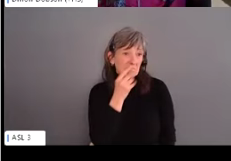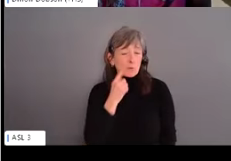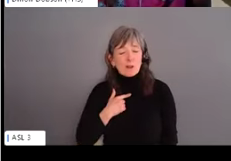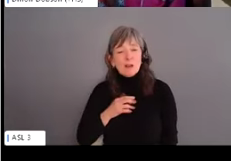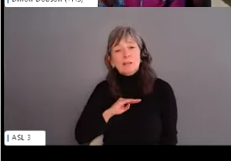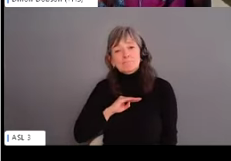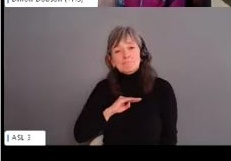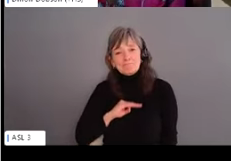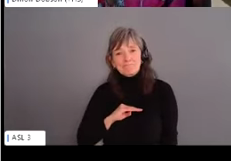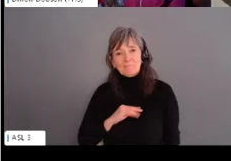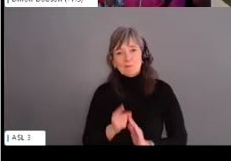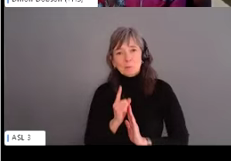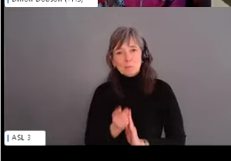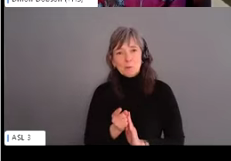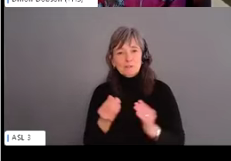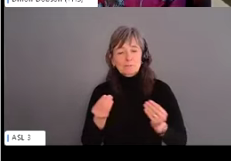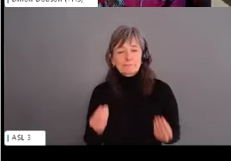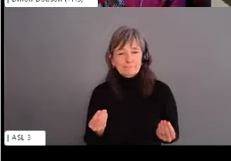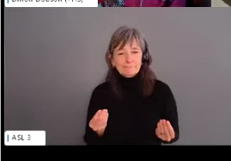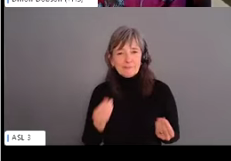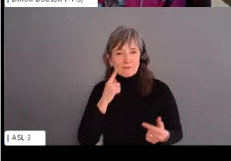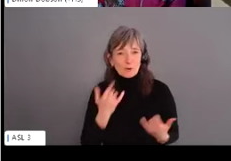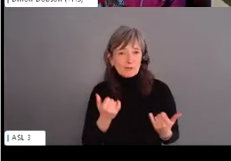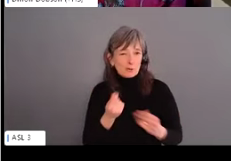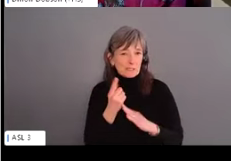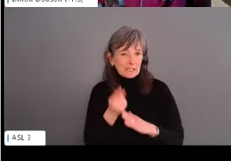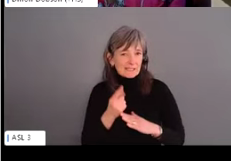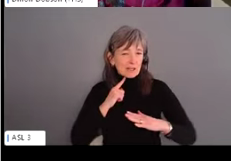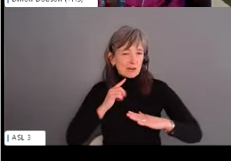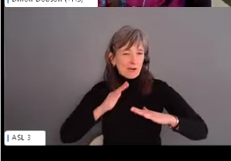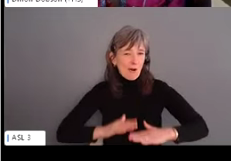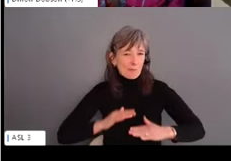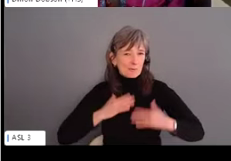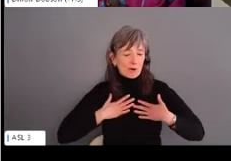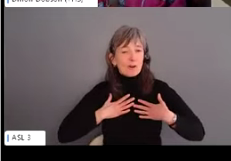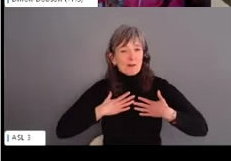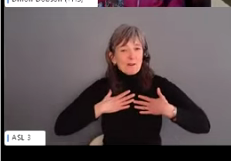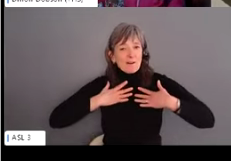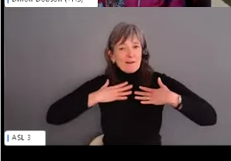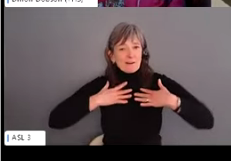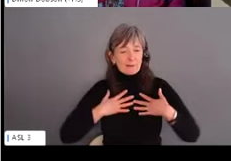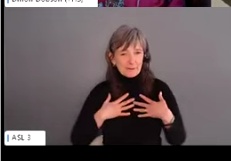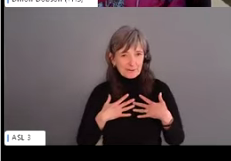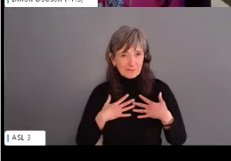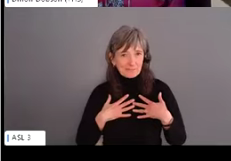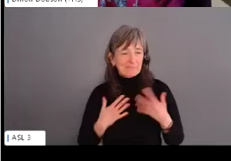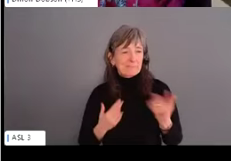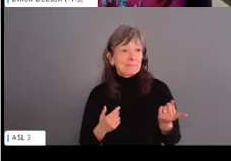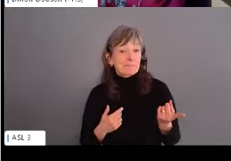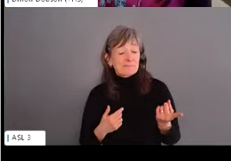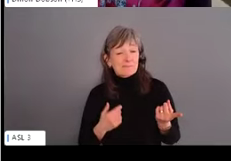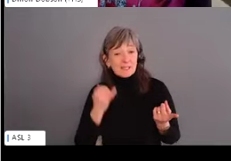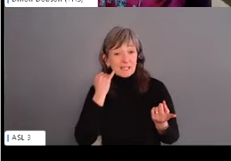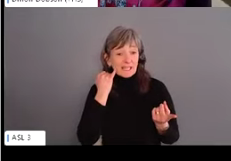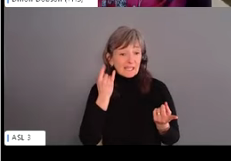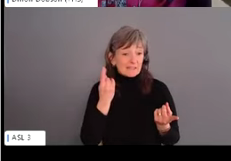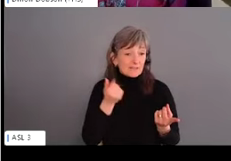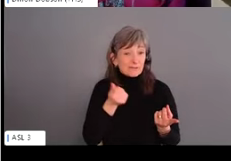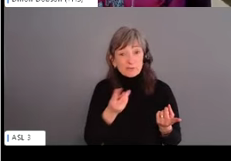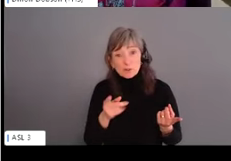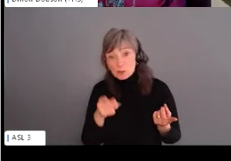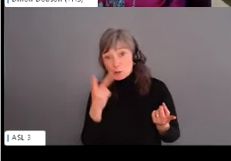you just a moment of comfort in that nervous system. And notice what comes up for you. Not only, maybe if you happen to be animal